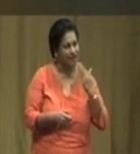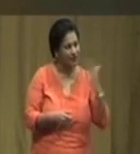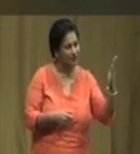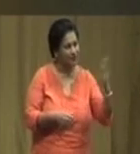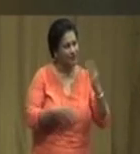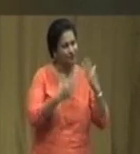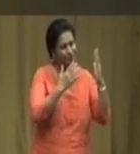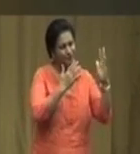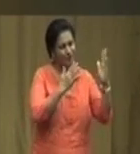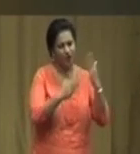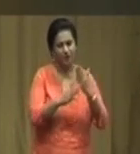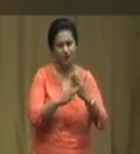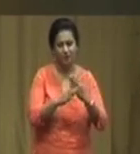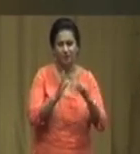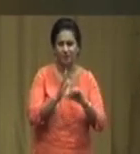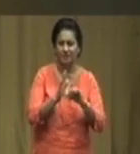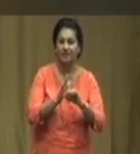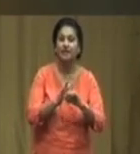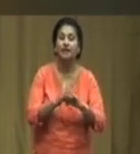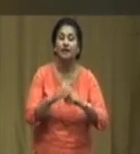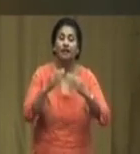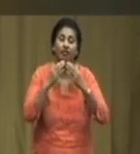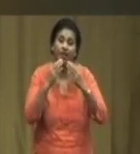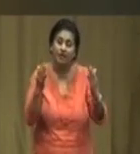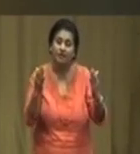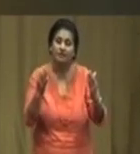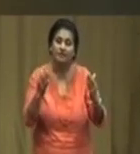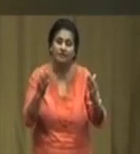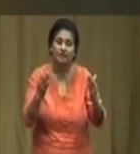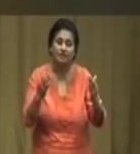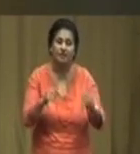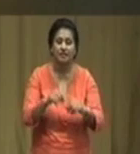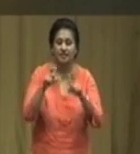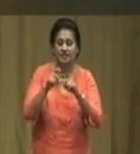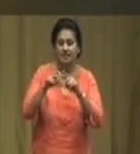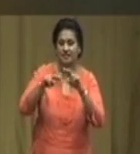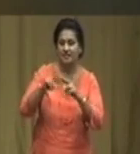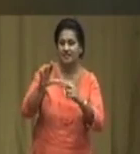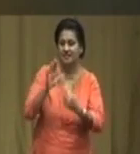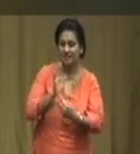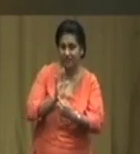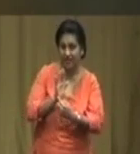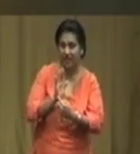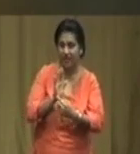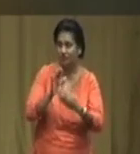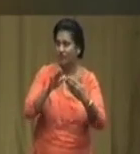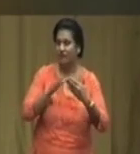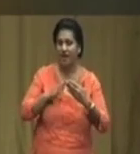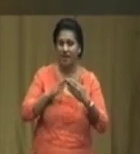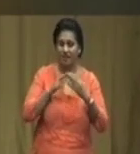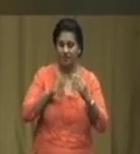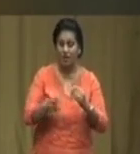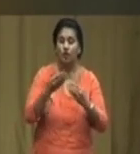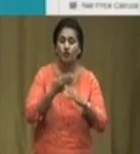and Yvonne, for that. And also like to thank them and Deepak for helping us launch the new